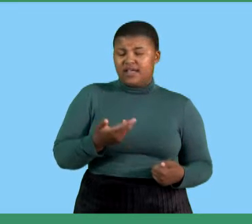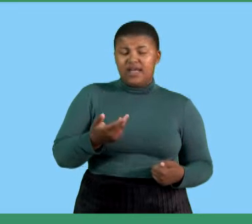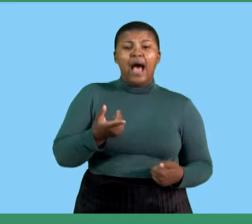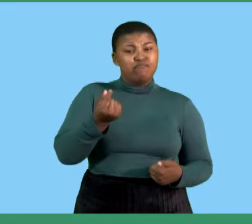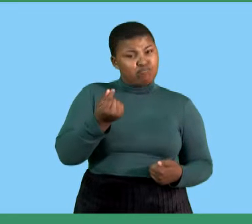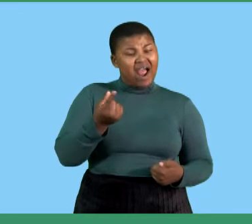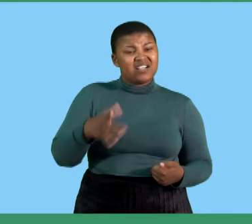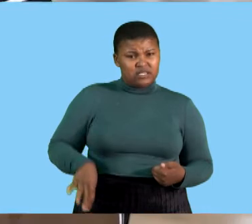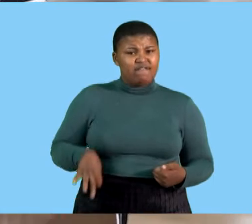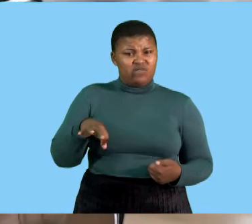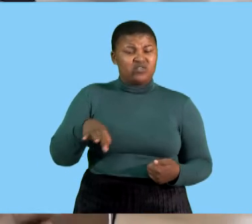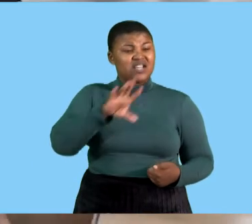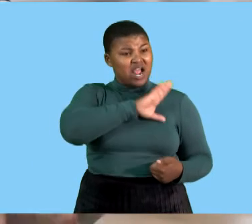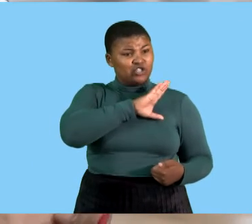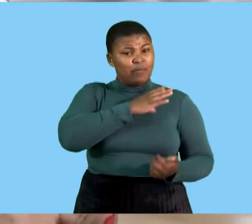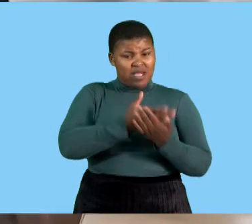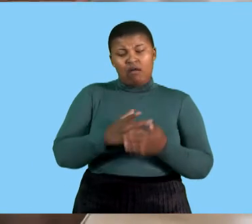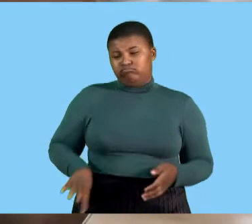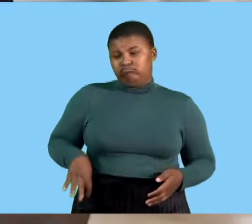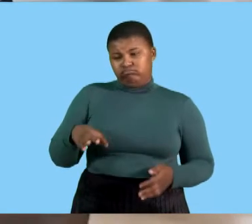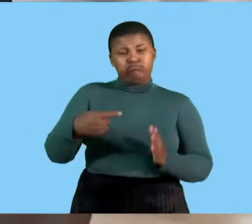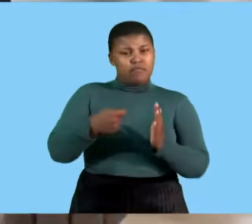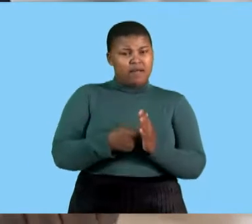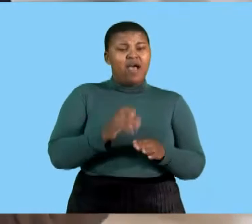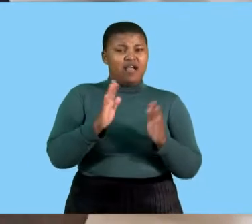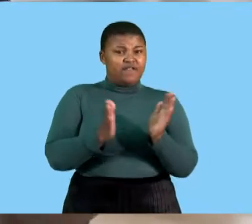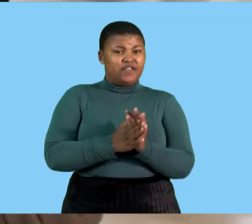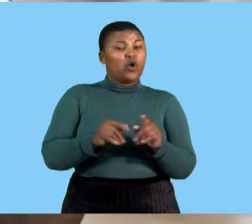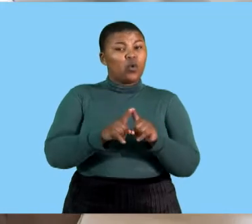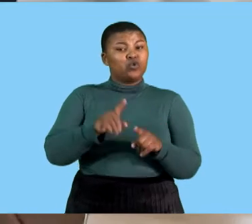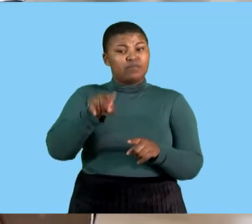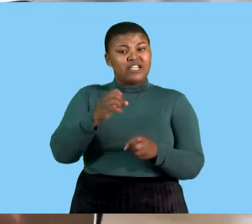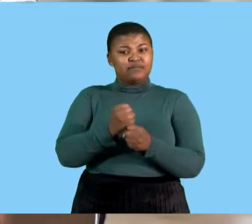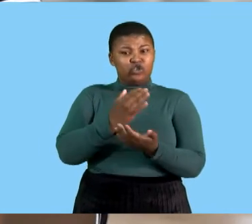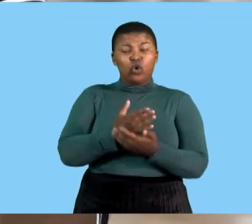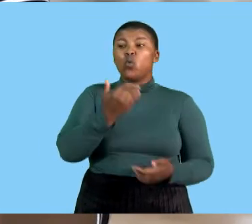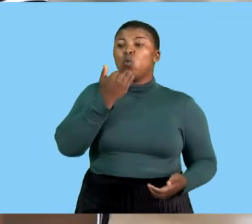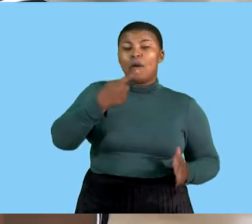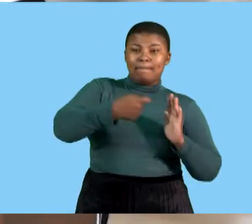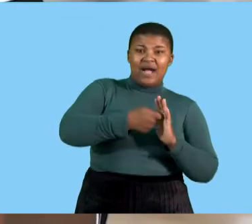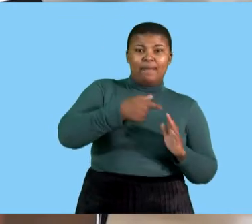affordable to your customers. Obviously, you're looking at your target market, who is your target